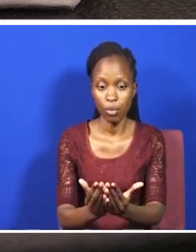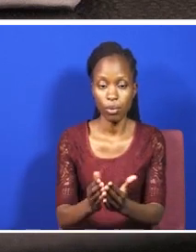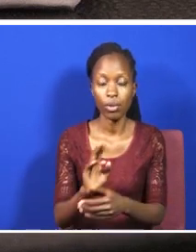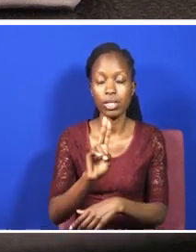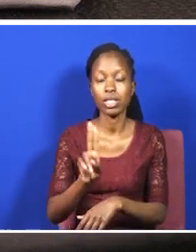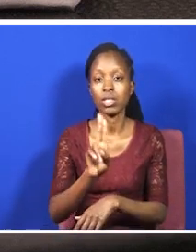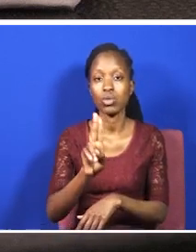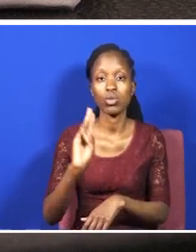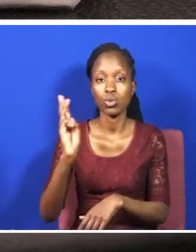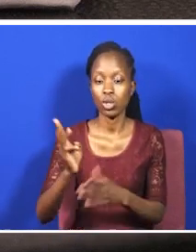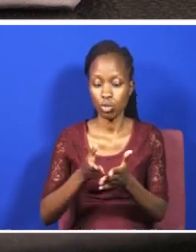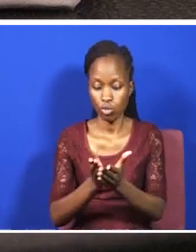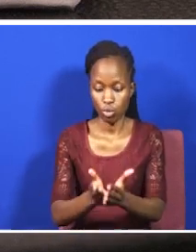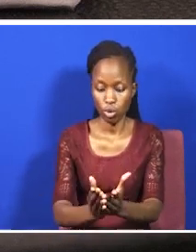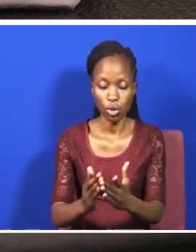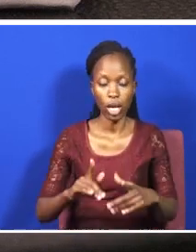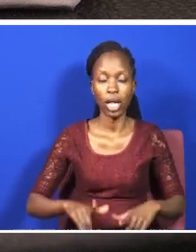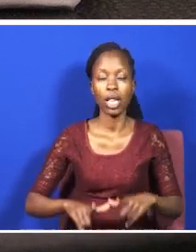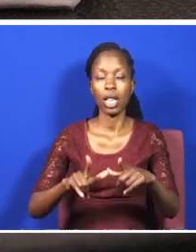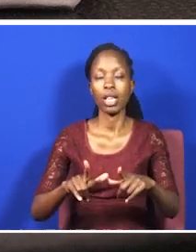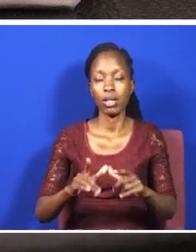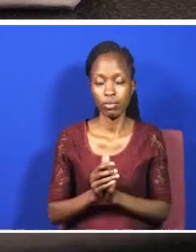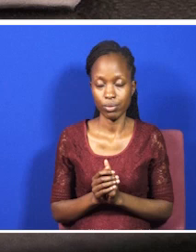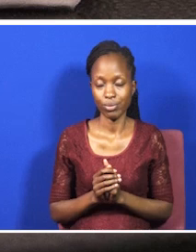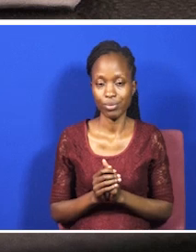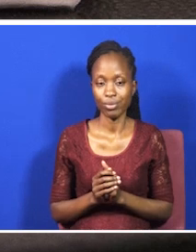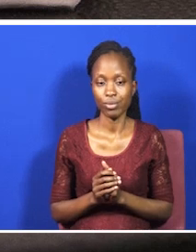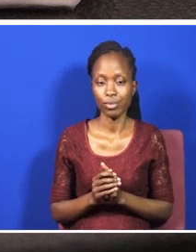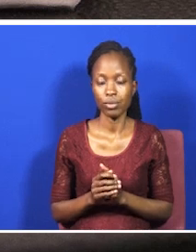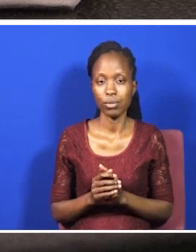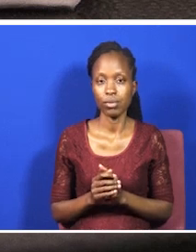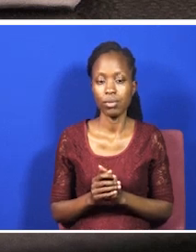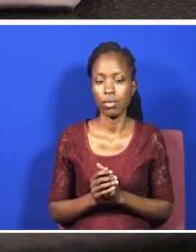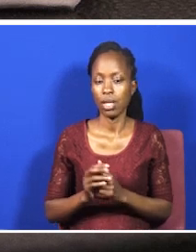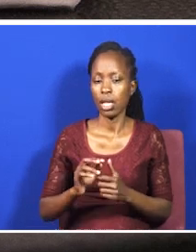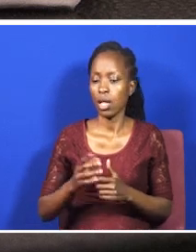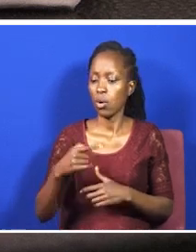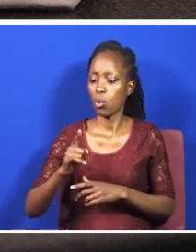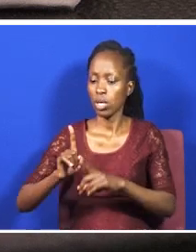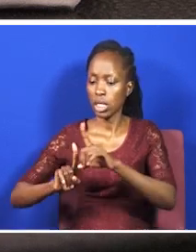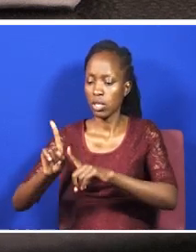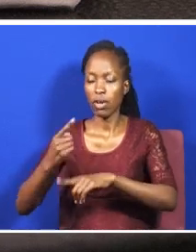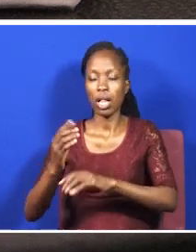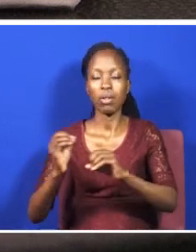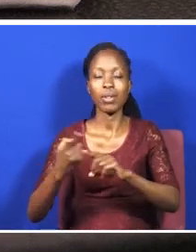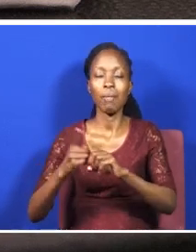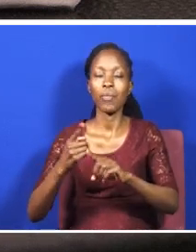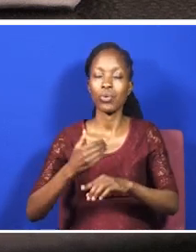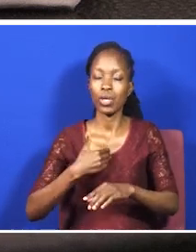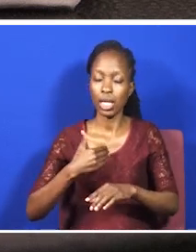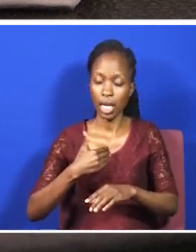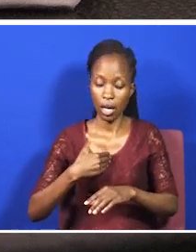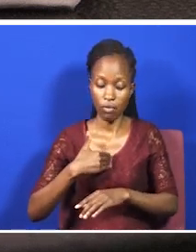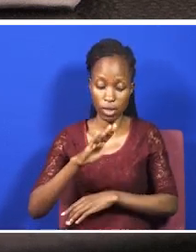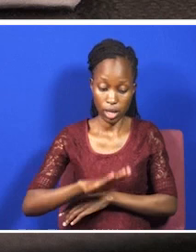Your memory verse with a boat that we'll be using to sail our life's journey. But we will